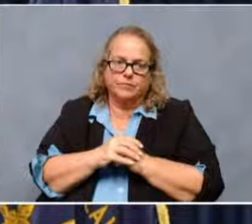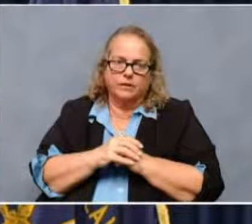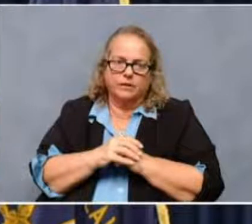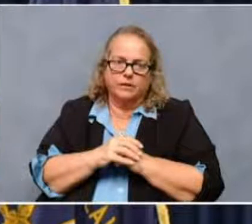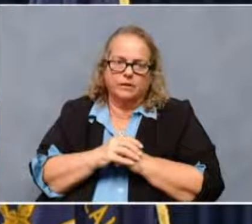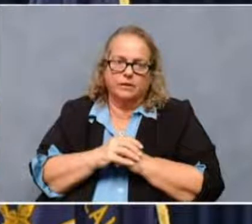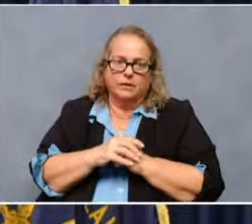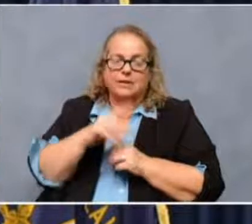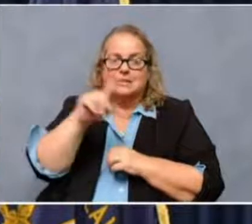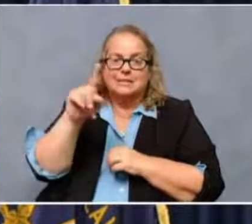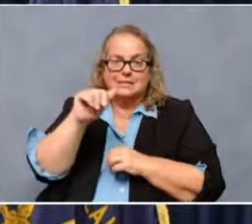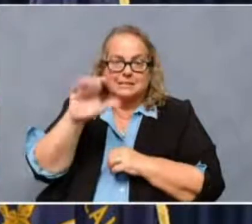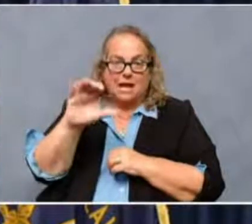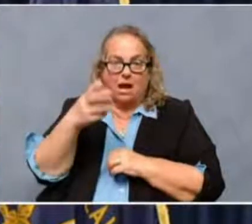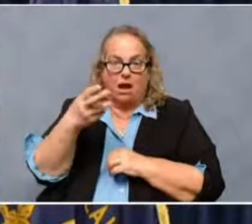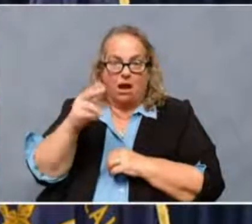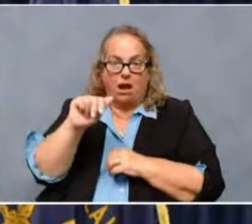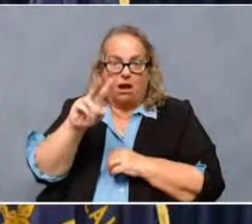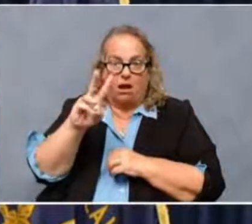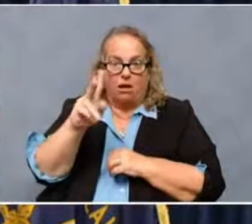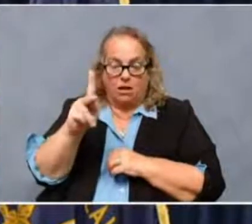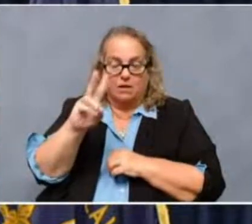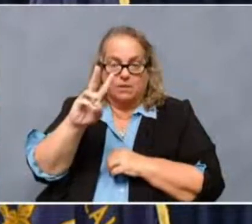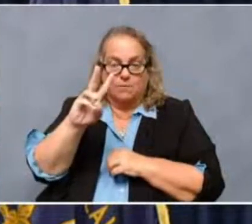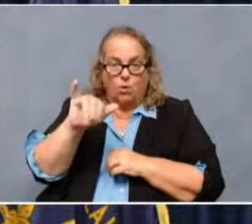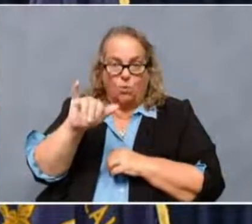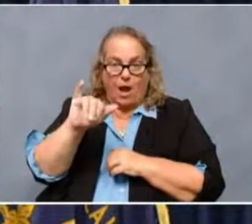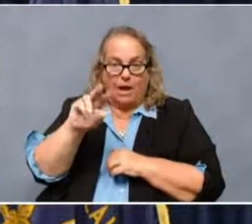Zach Hawk, WYMT.